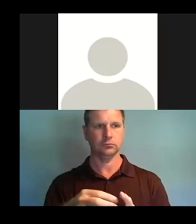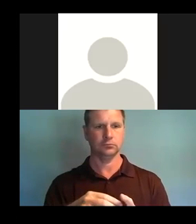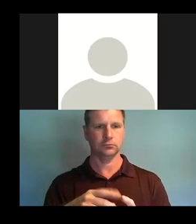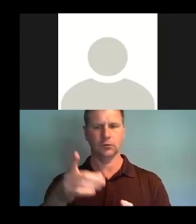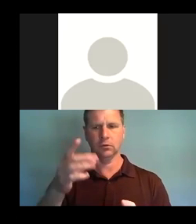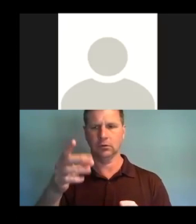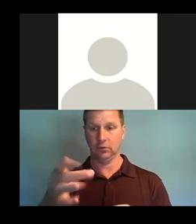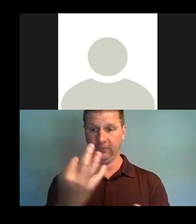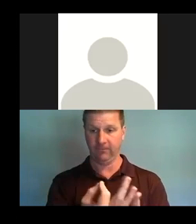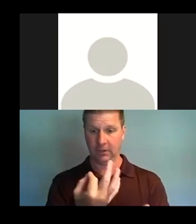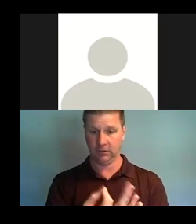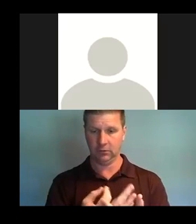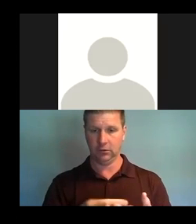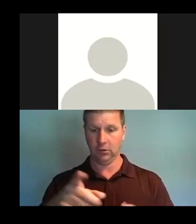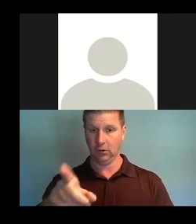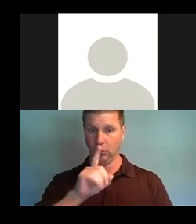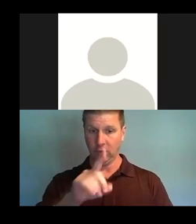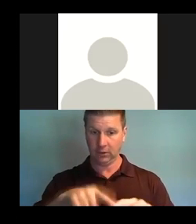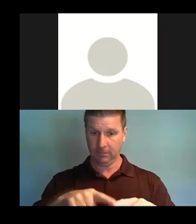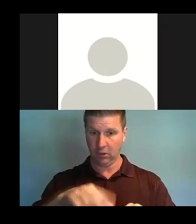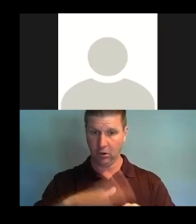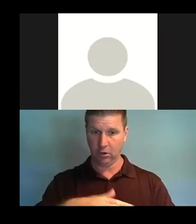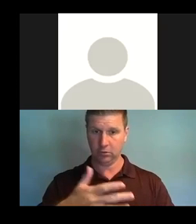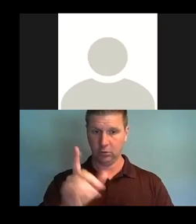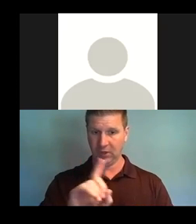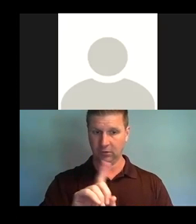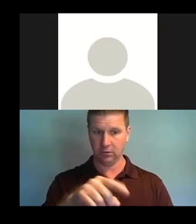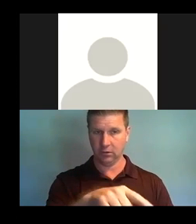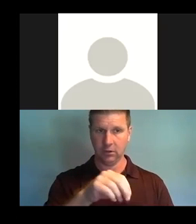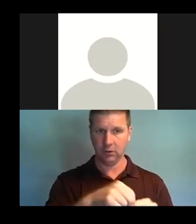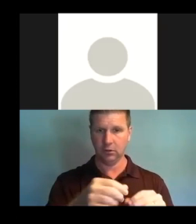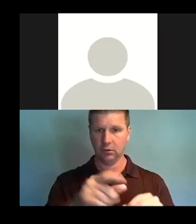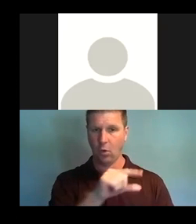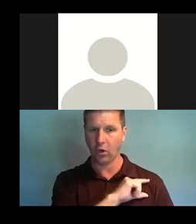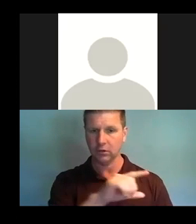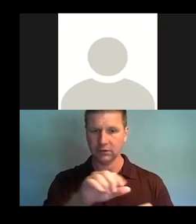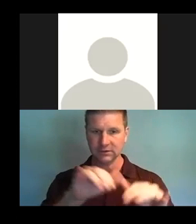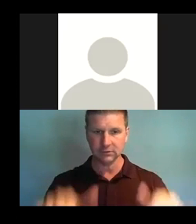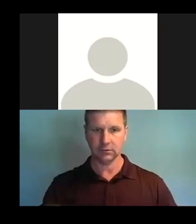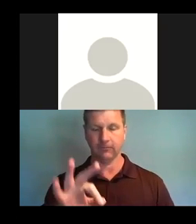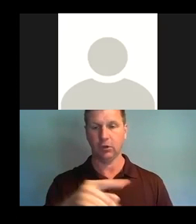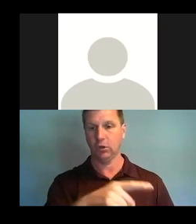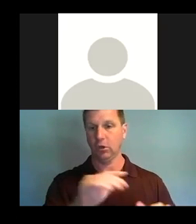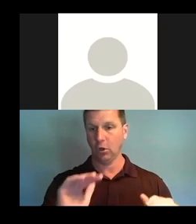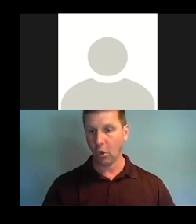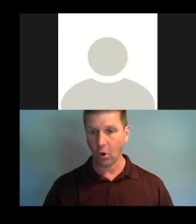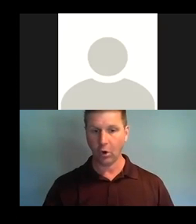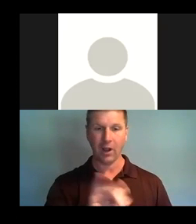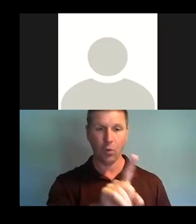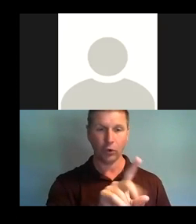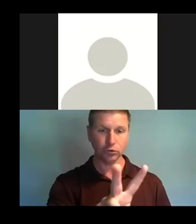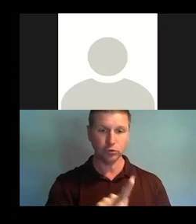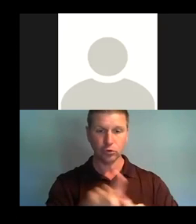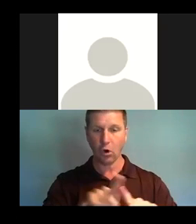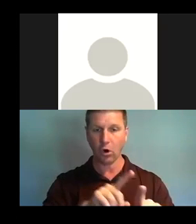Is the funding at all contingent on where they are in the quality system? If they are low, like a 1 or 2 star